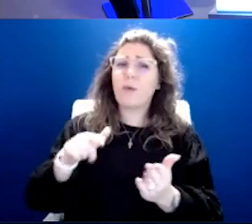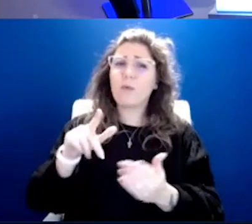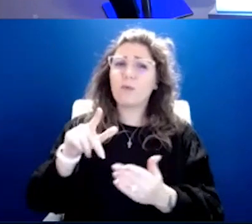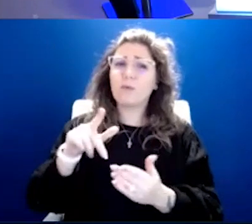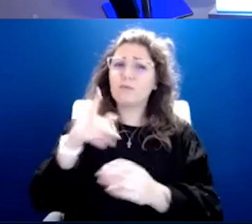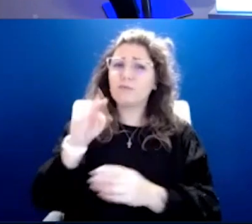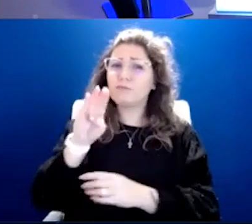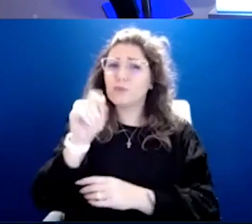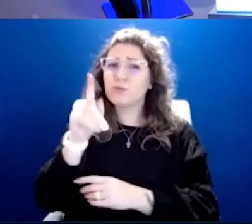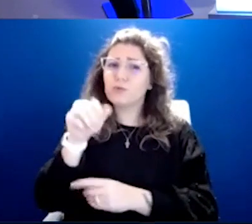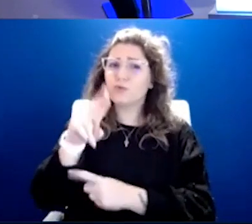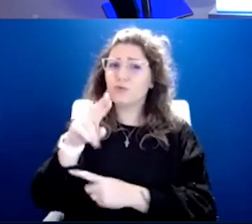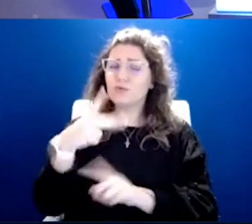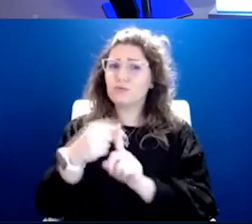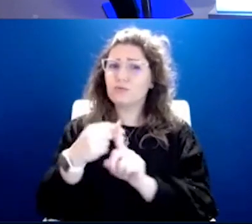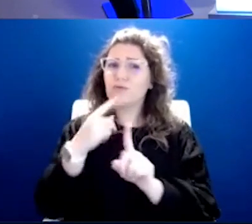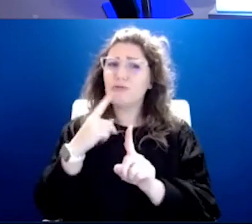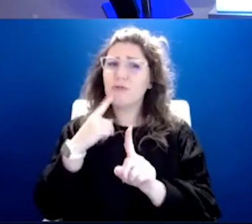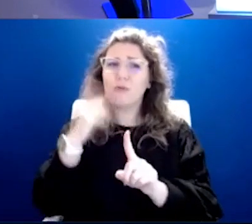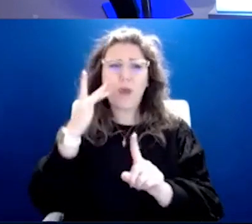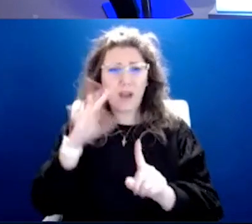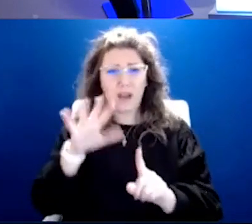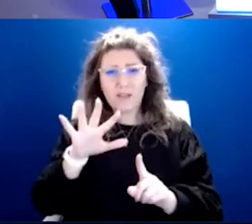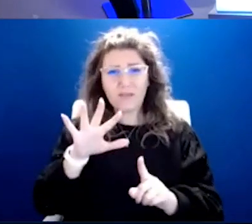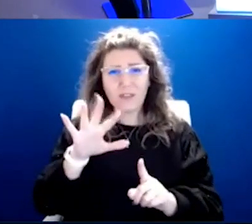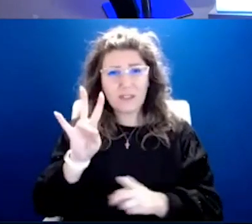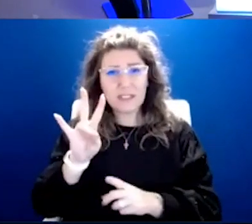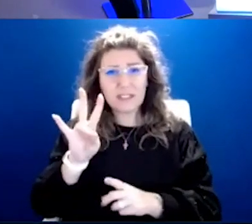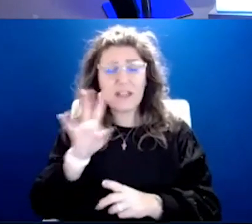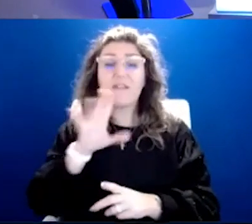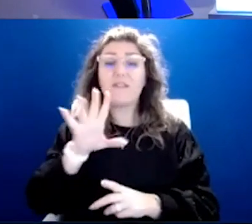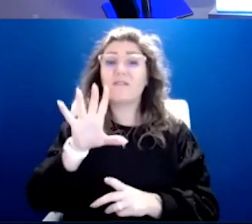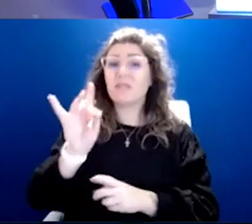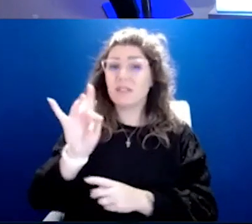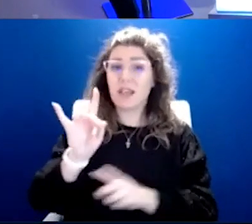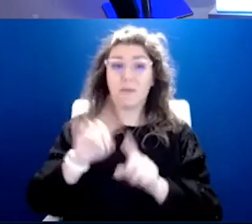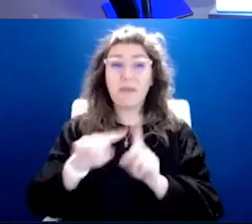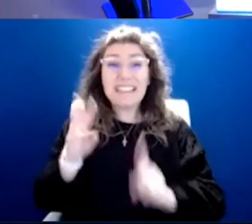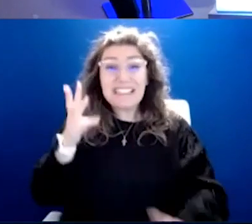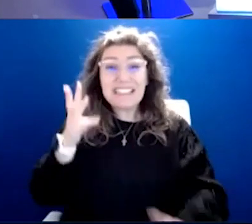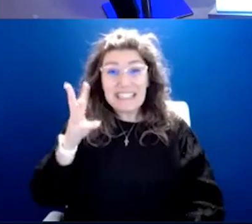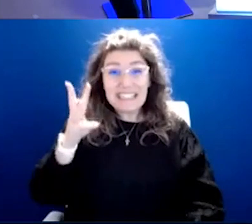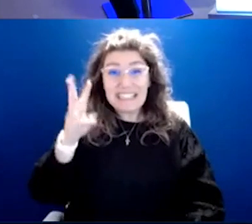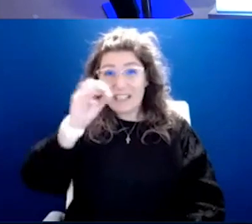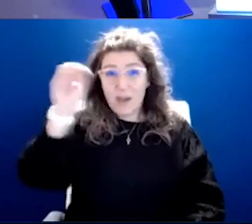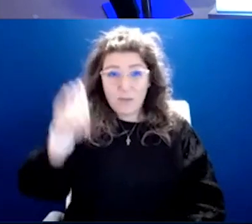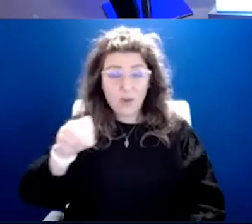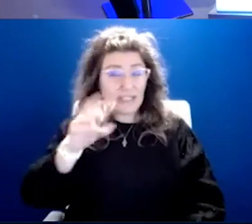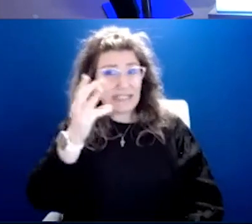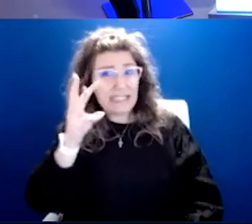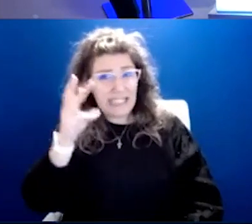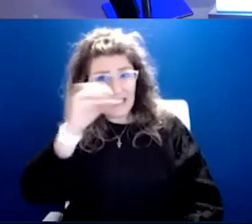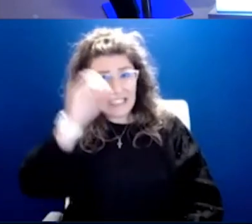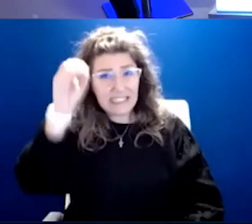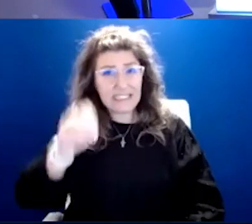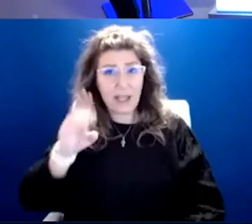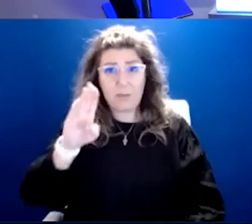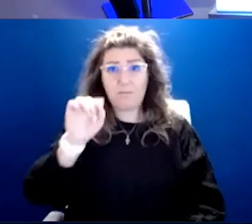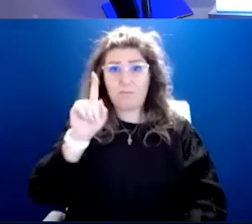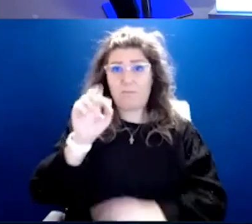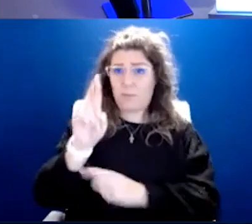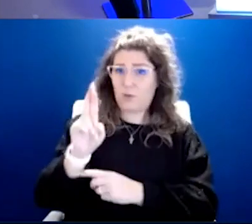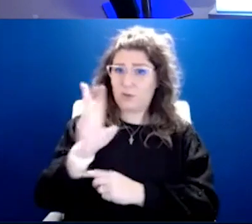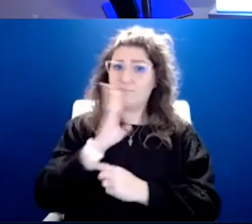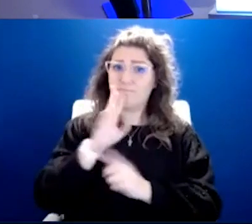you said? With a first shot, 58%. Yeah, but only 16 with 16 that with that booster. I mean, let's just talk about the